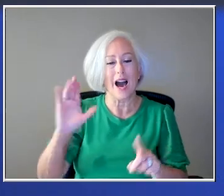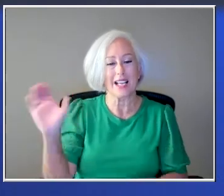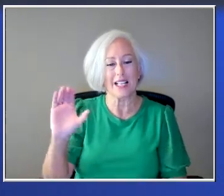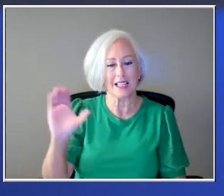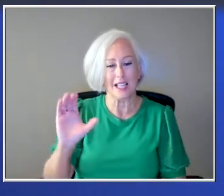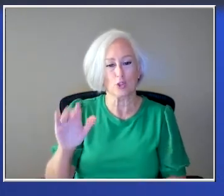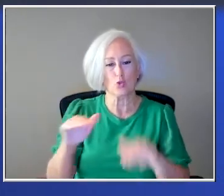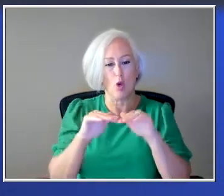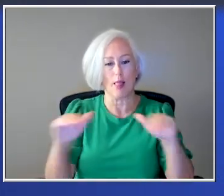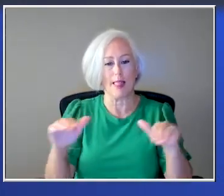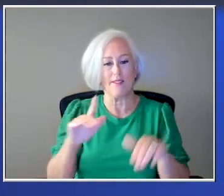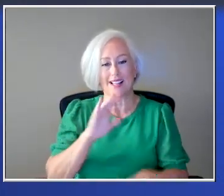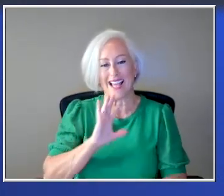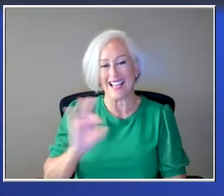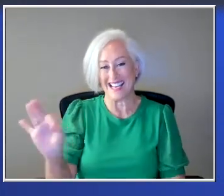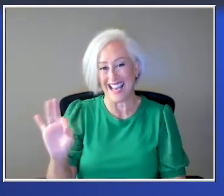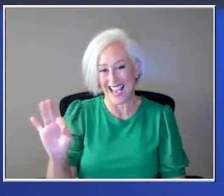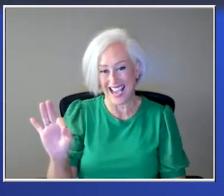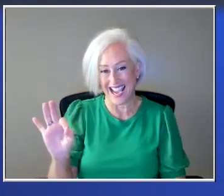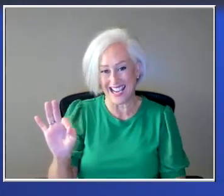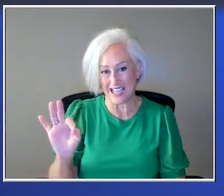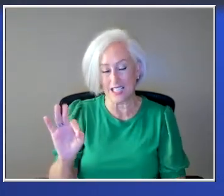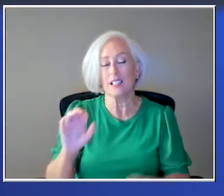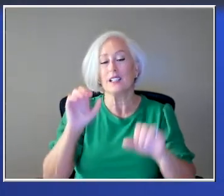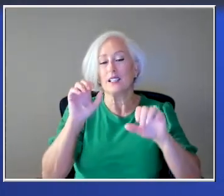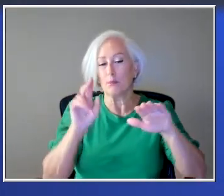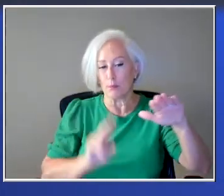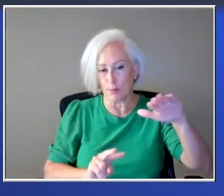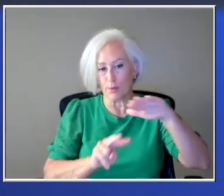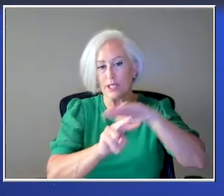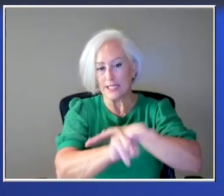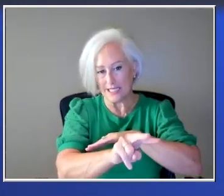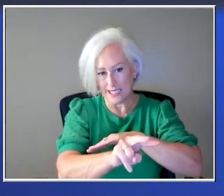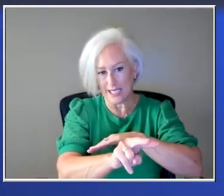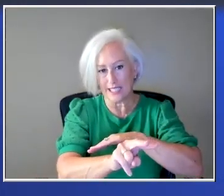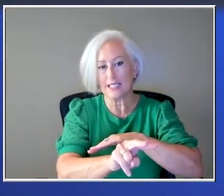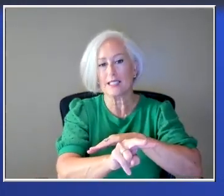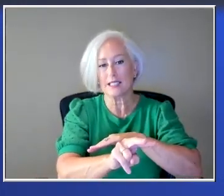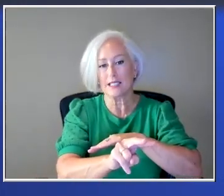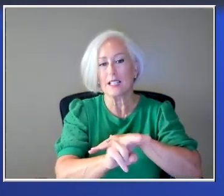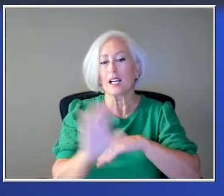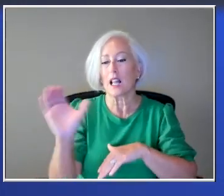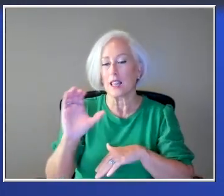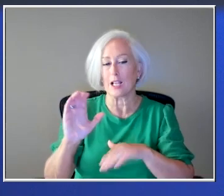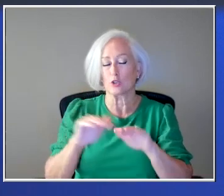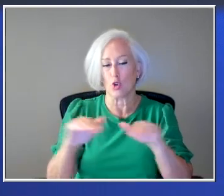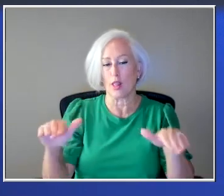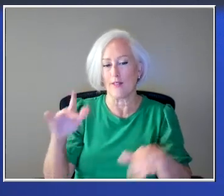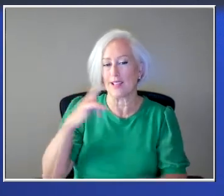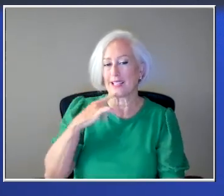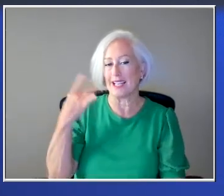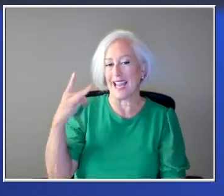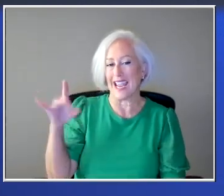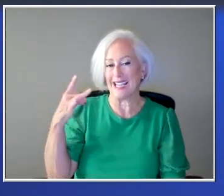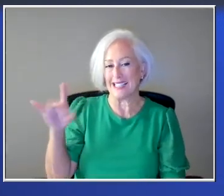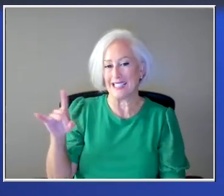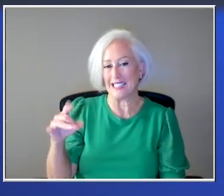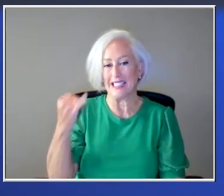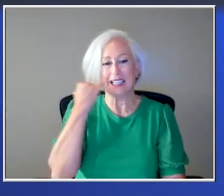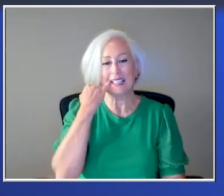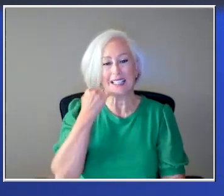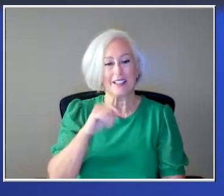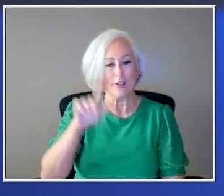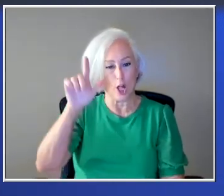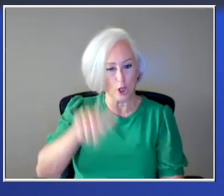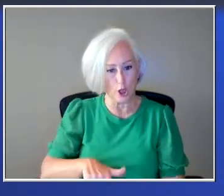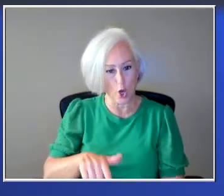is predictive but not perfect for your cholesterol level at 18. A low cholesterol level at 9 is predictive